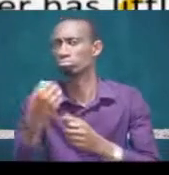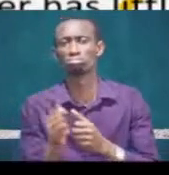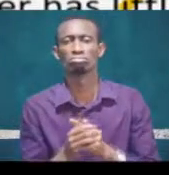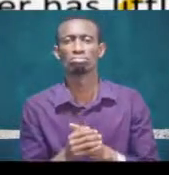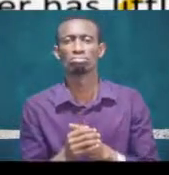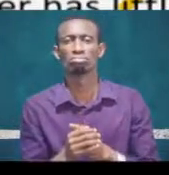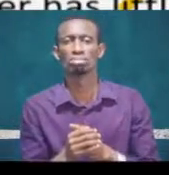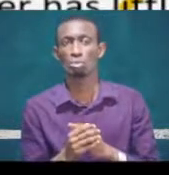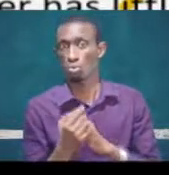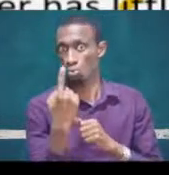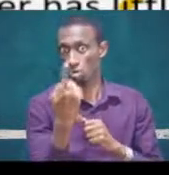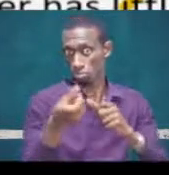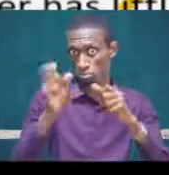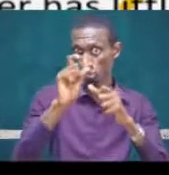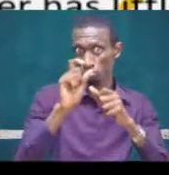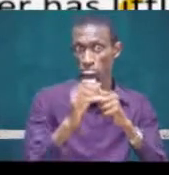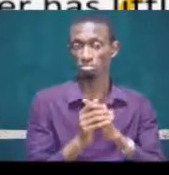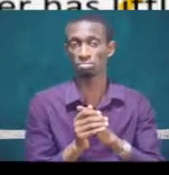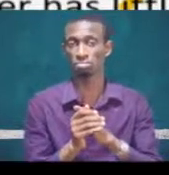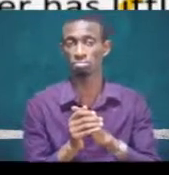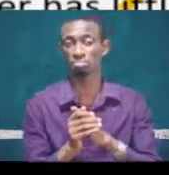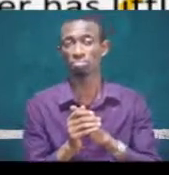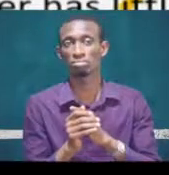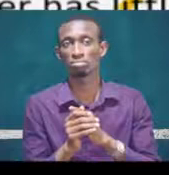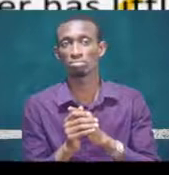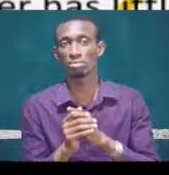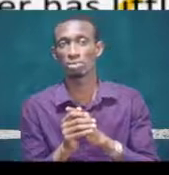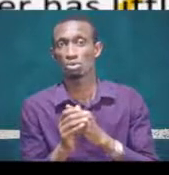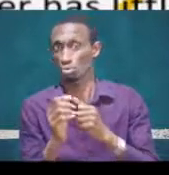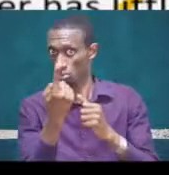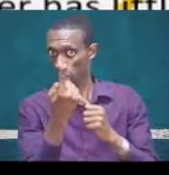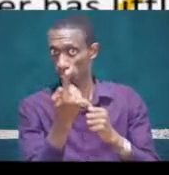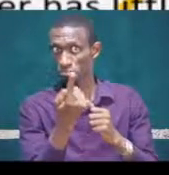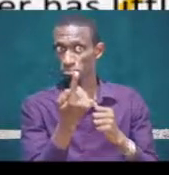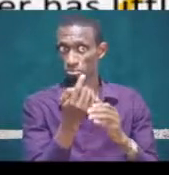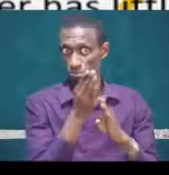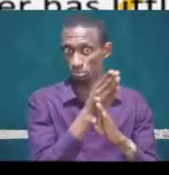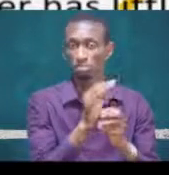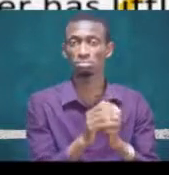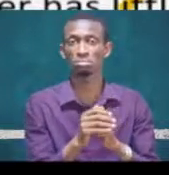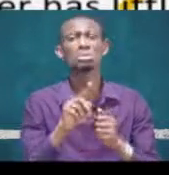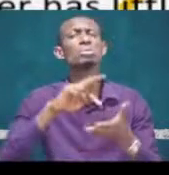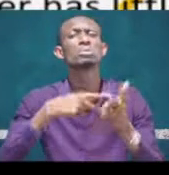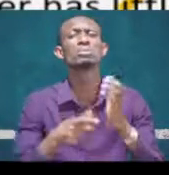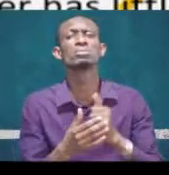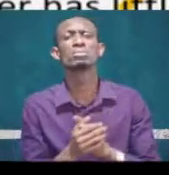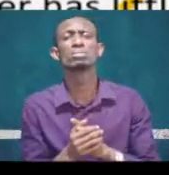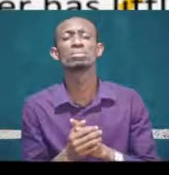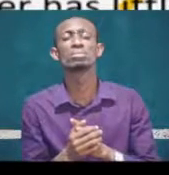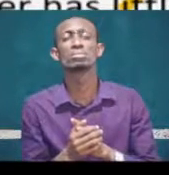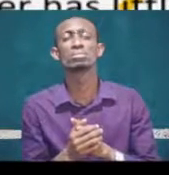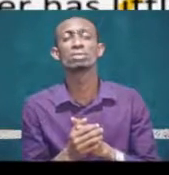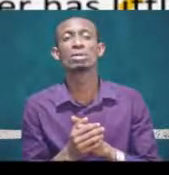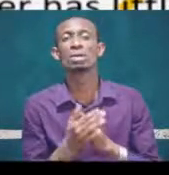So 1 amino acid, that's it. 1 triplet, that's it. So what does this mean? How many amino acids